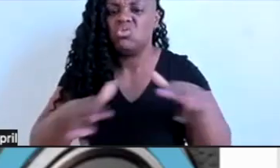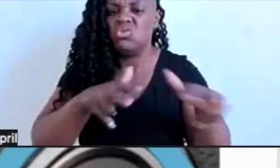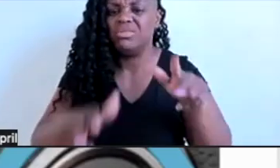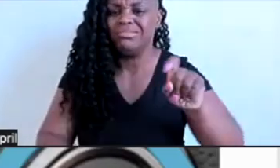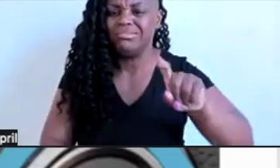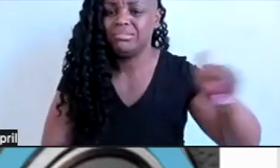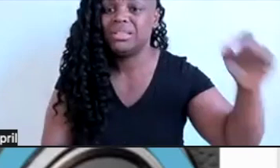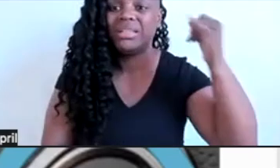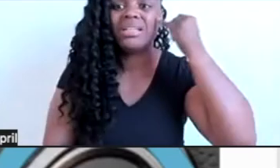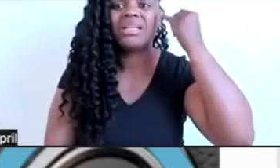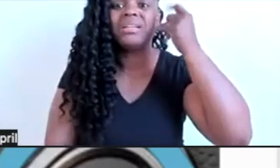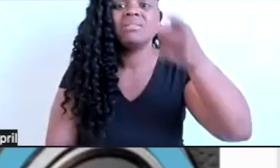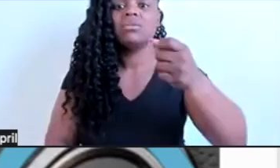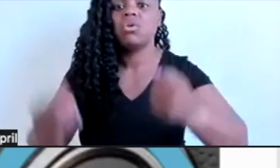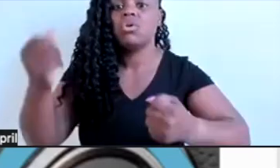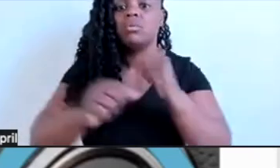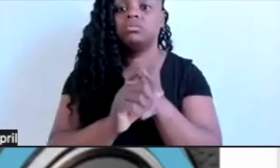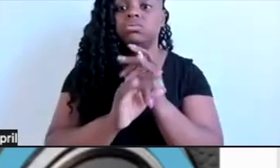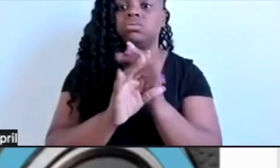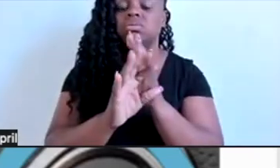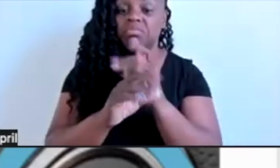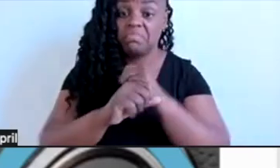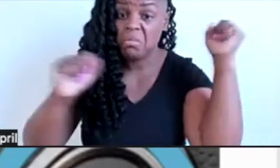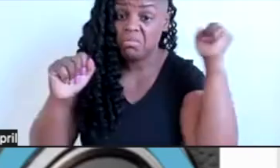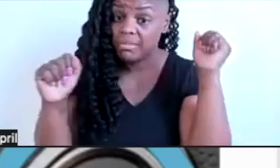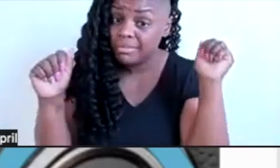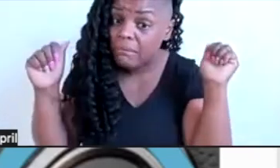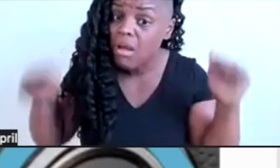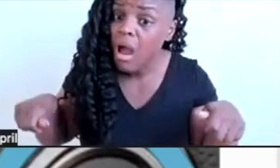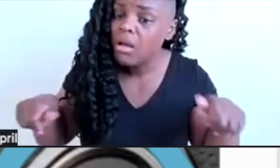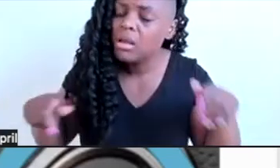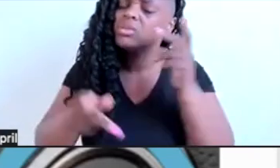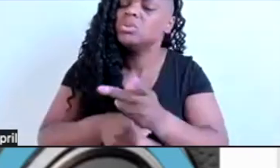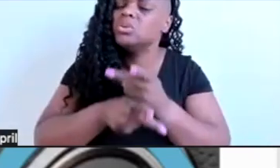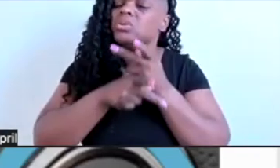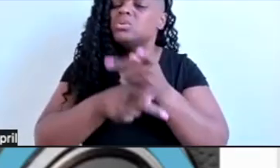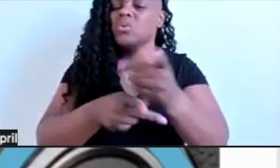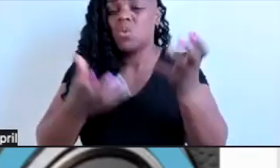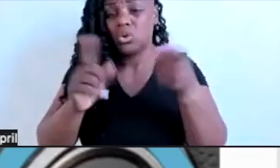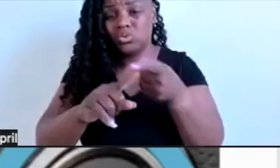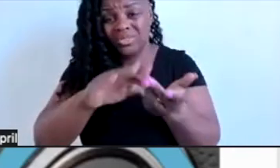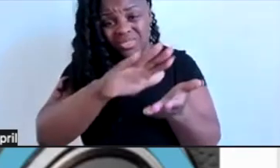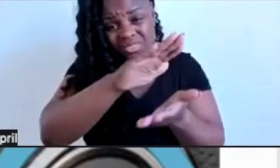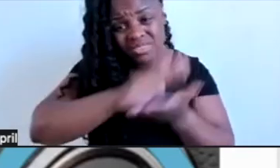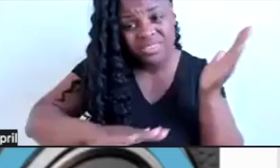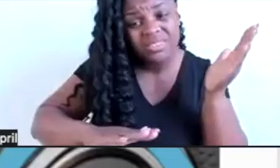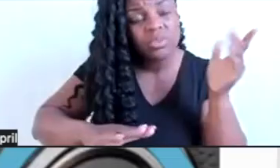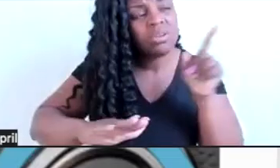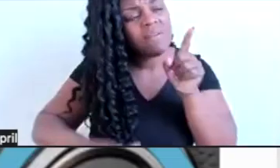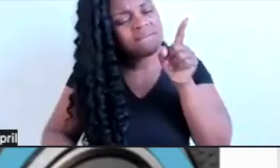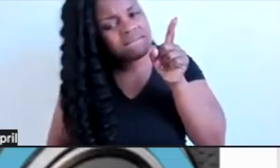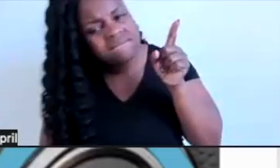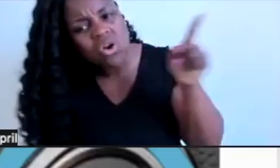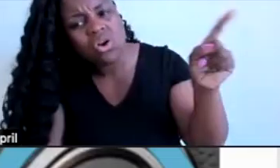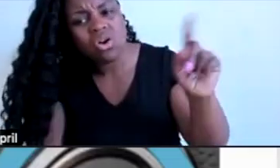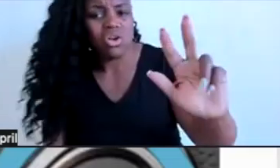The recommended minimum evacuation distance for a household leak is 330 feet, a little more than the length of